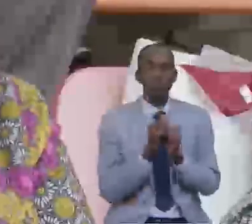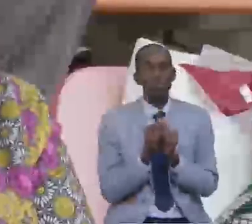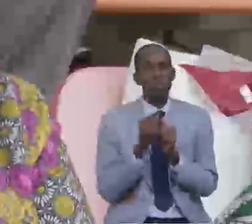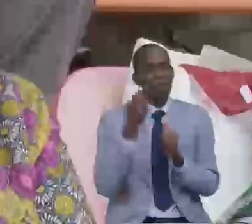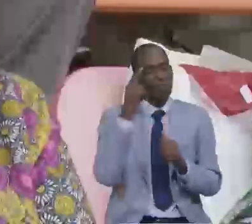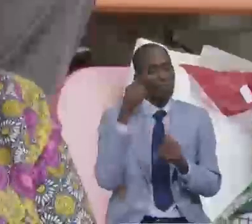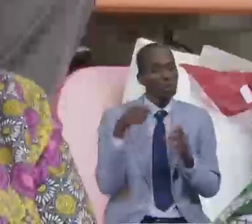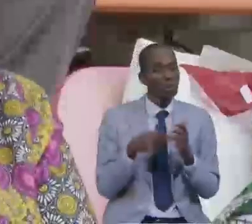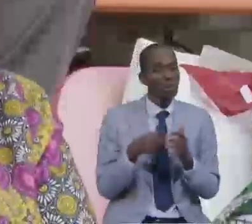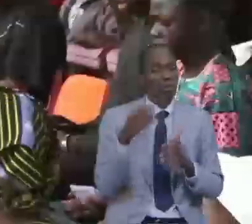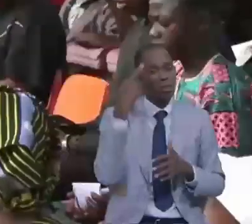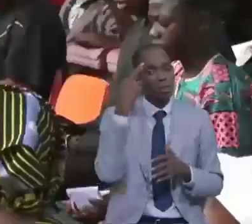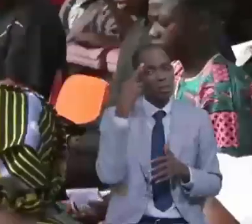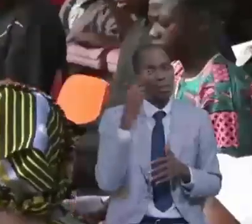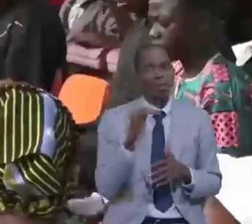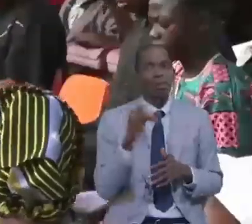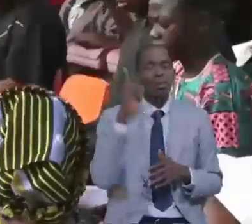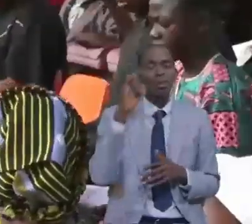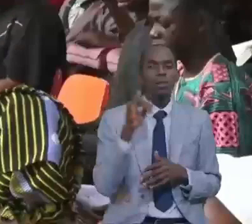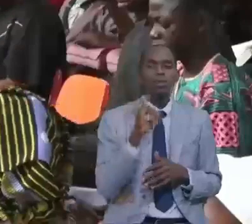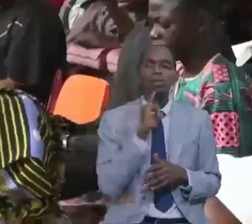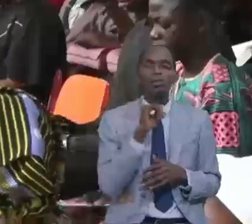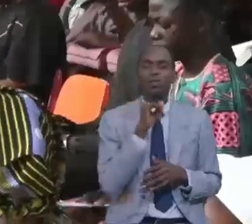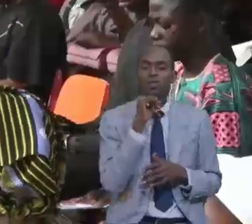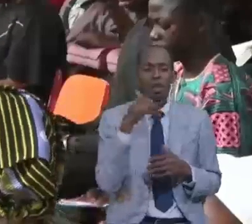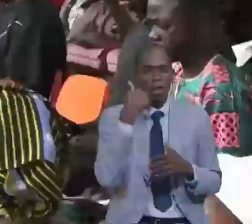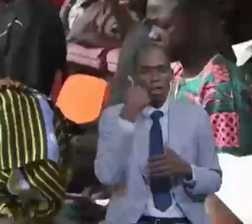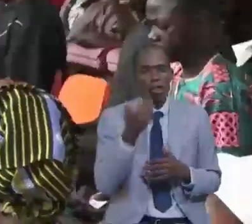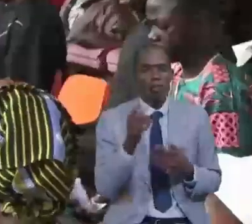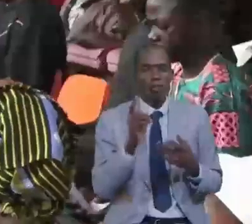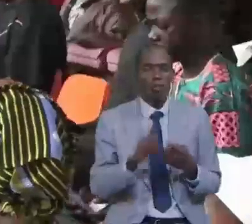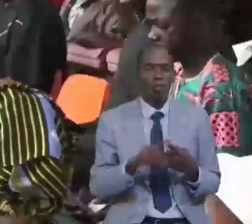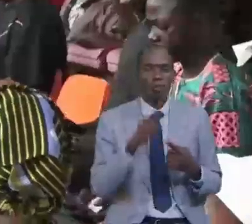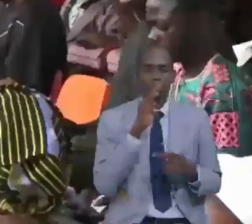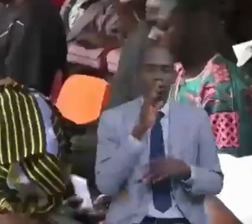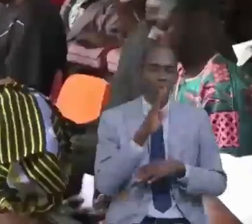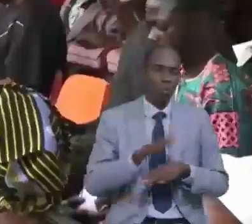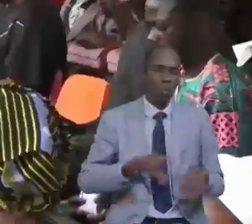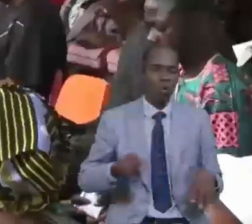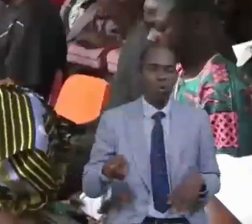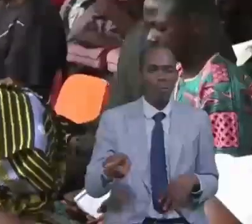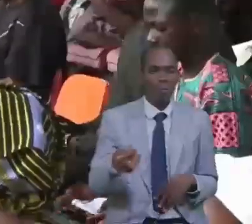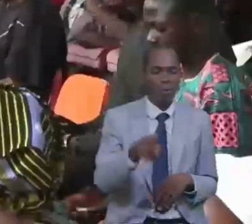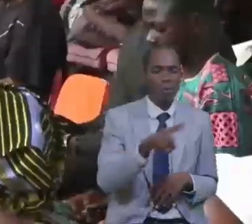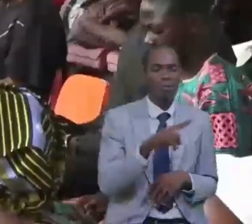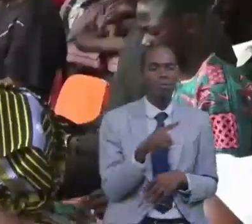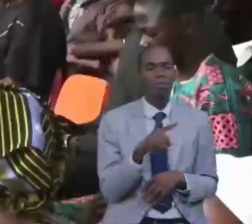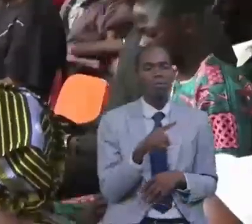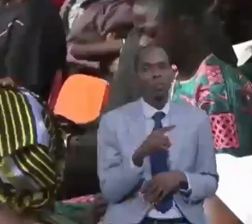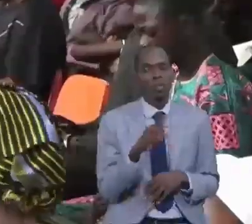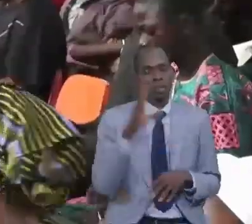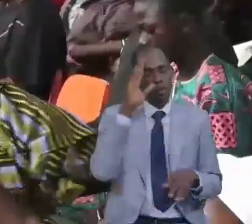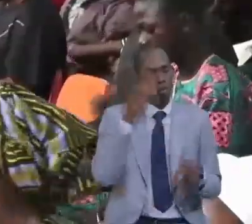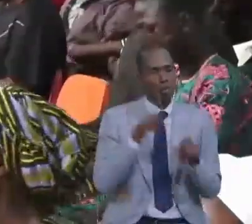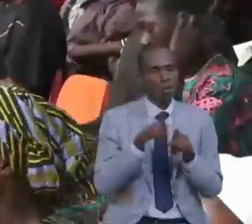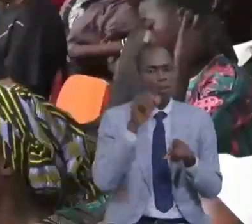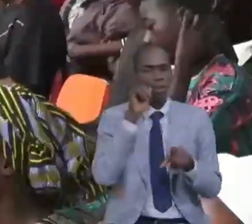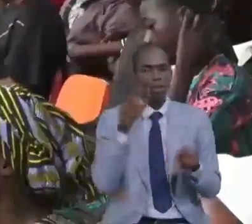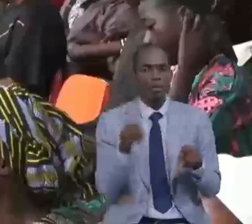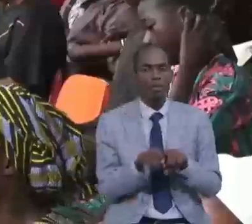them brethren, who is one accord in conformity to